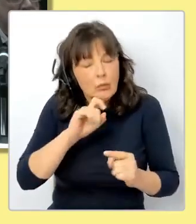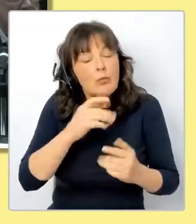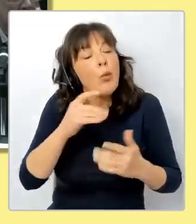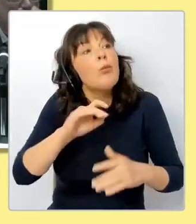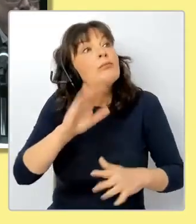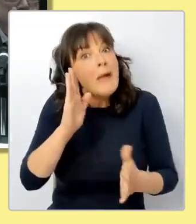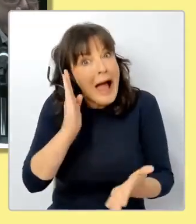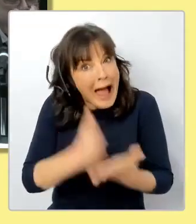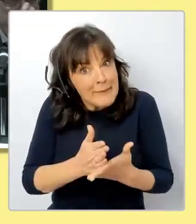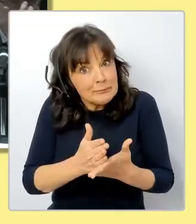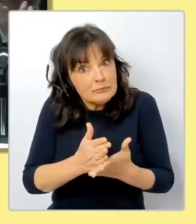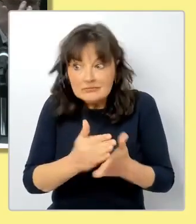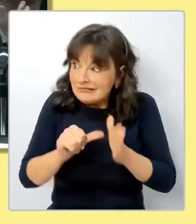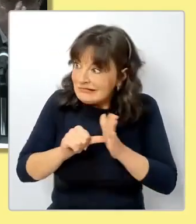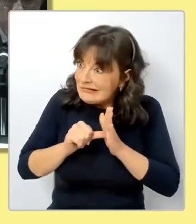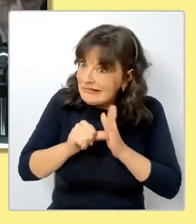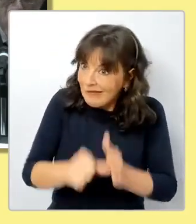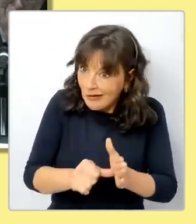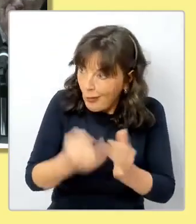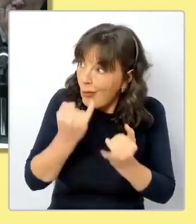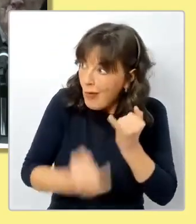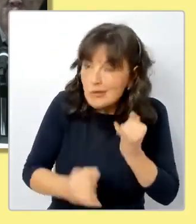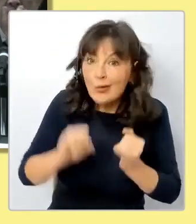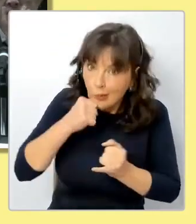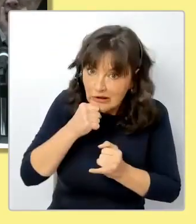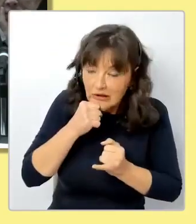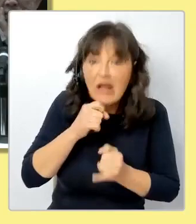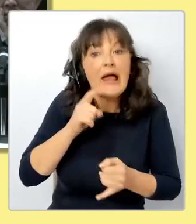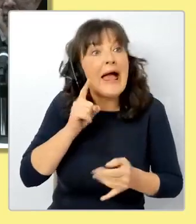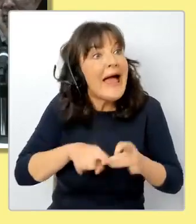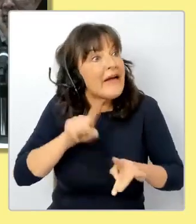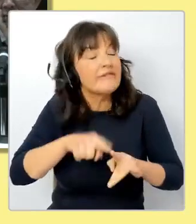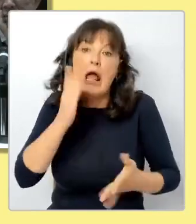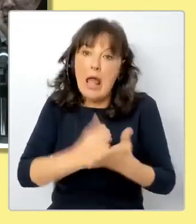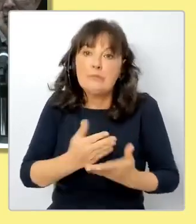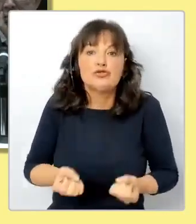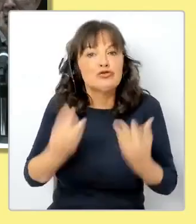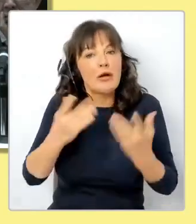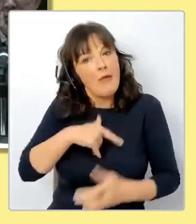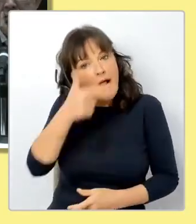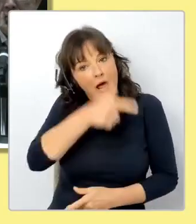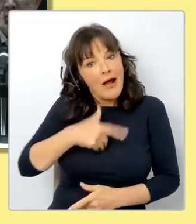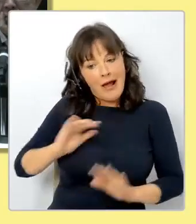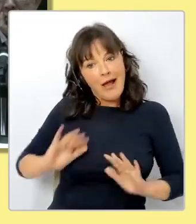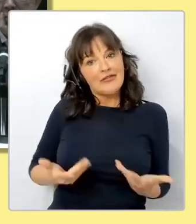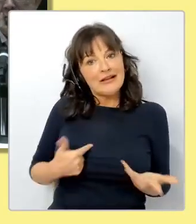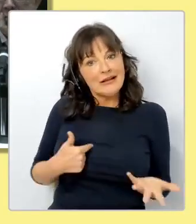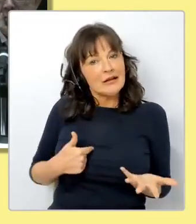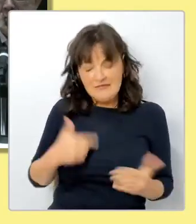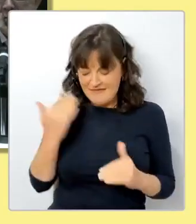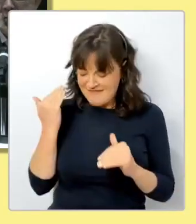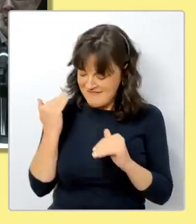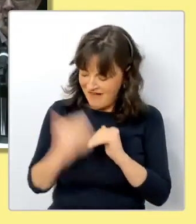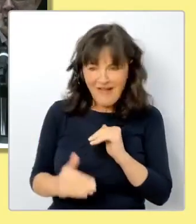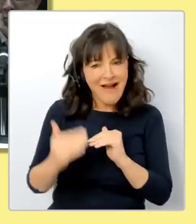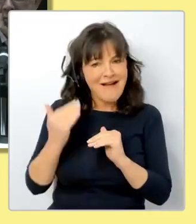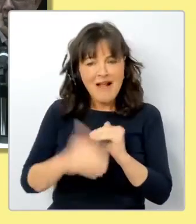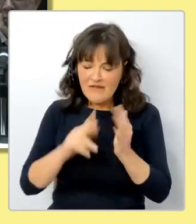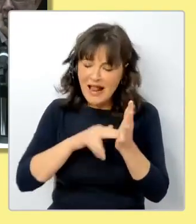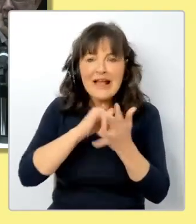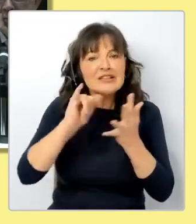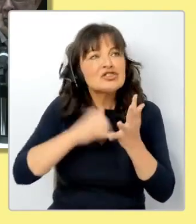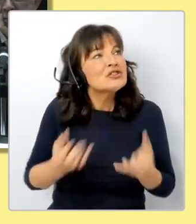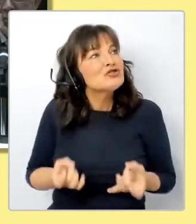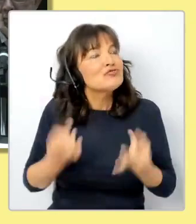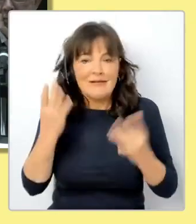our NHS staff on strike. And I'm pleased that in Scotland, our NHS staff have never gone on strike, and certainly